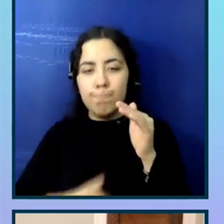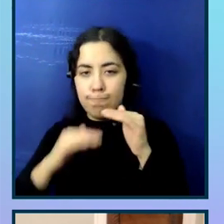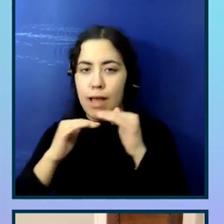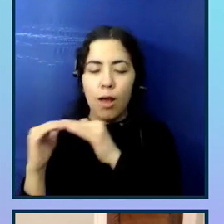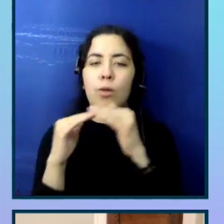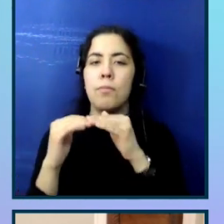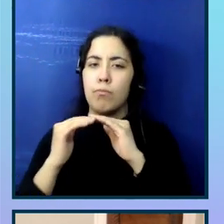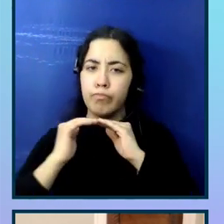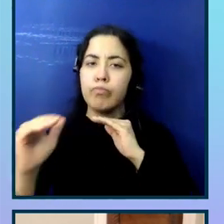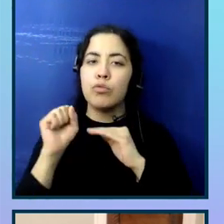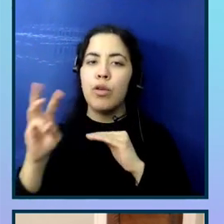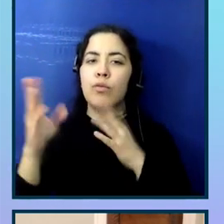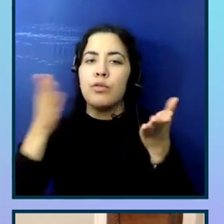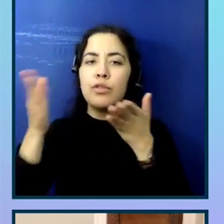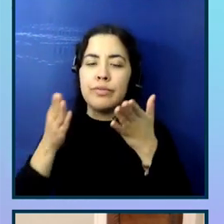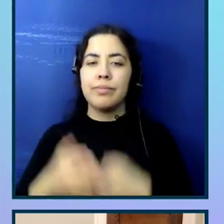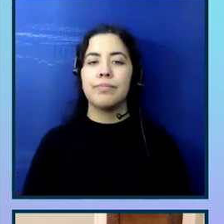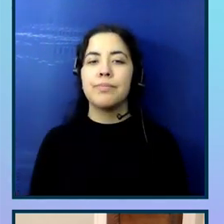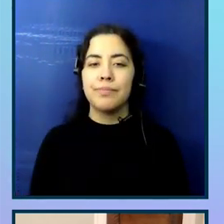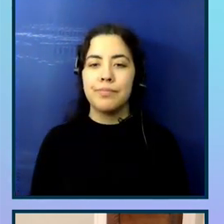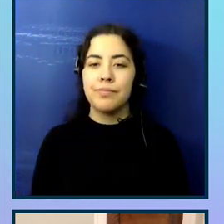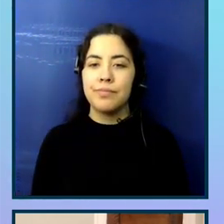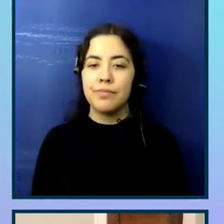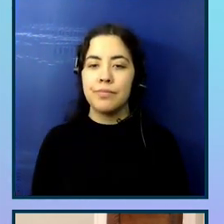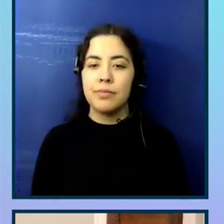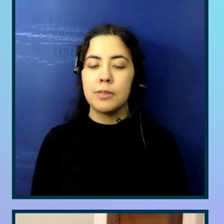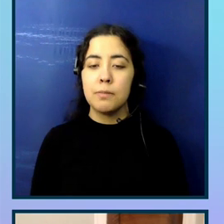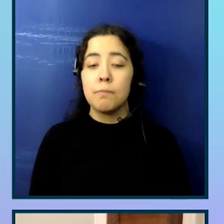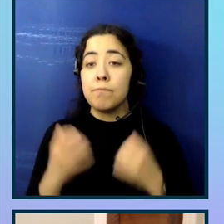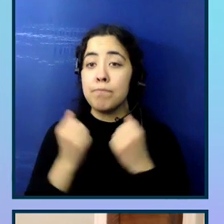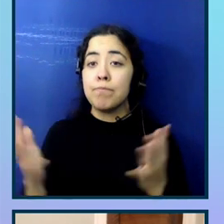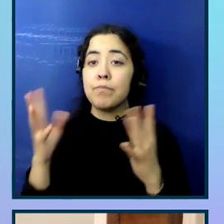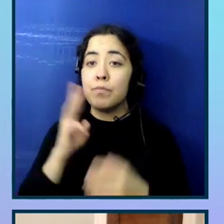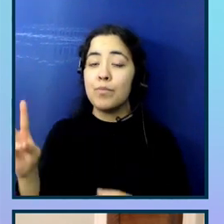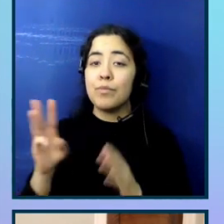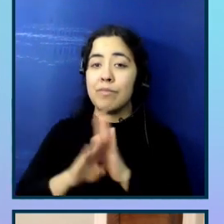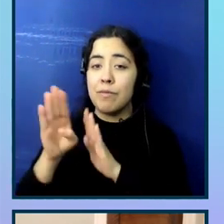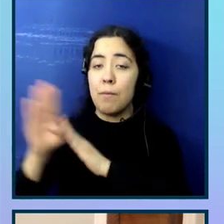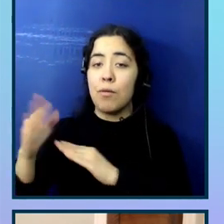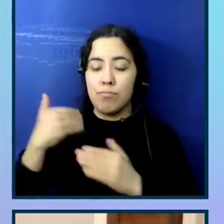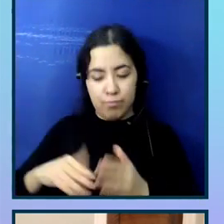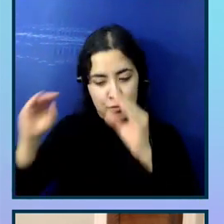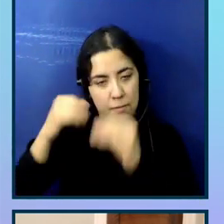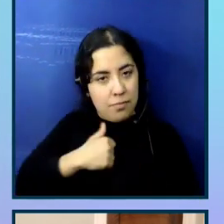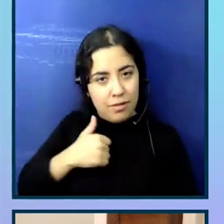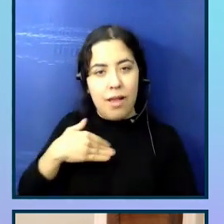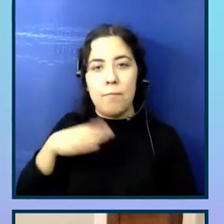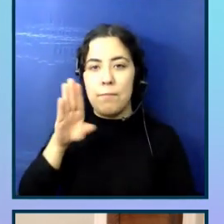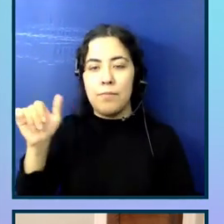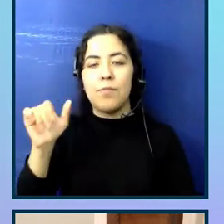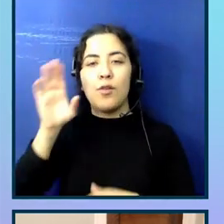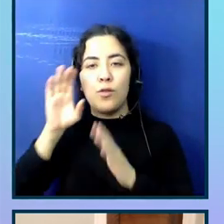and sustainable software and services. Like a lot of web developers, I taught myself. I have a bachelor's degree in